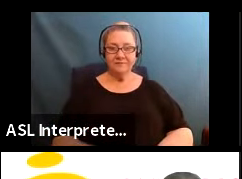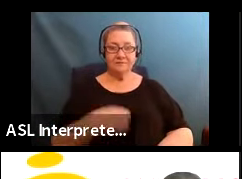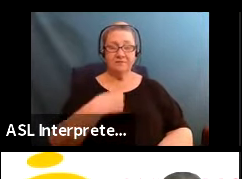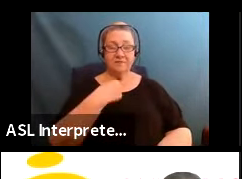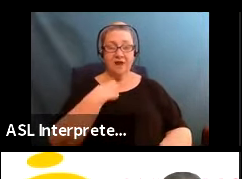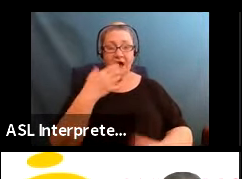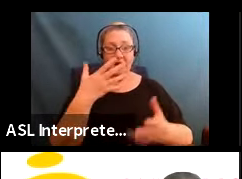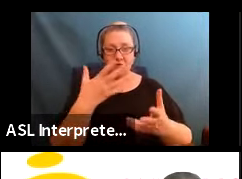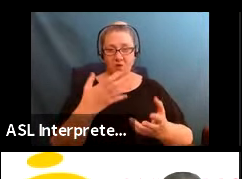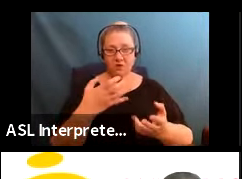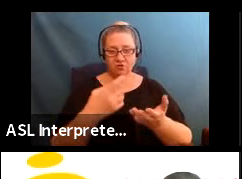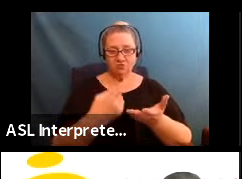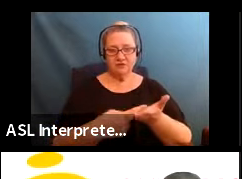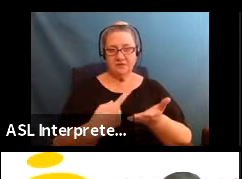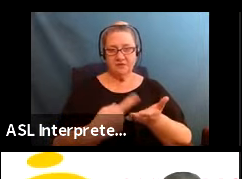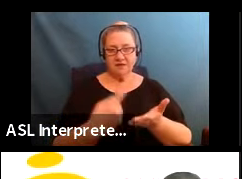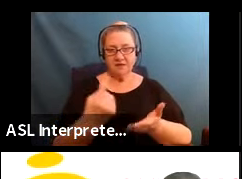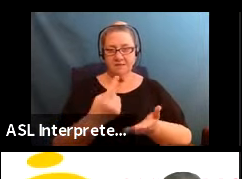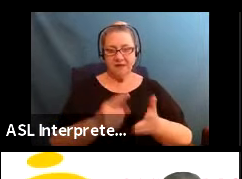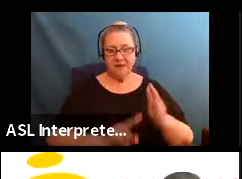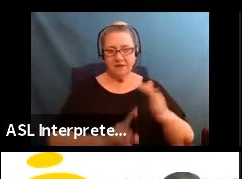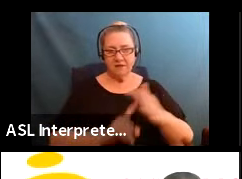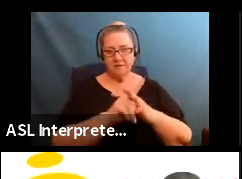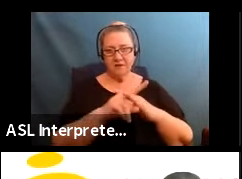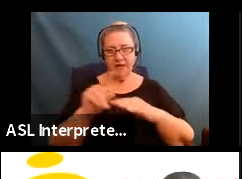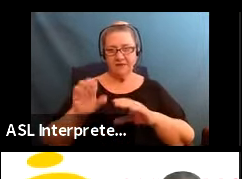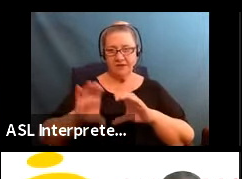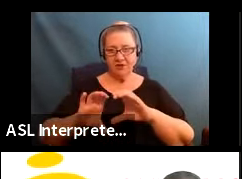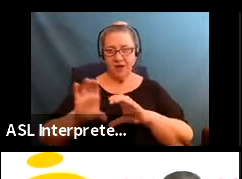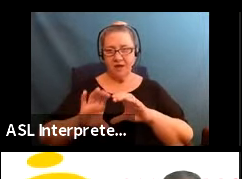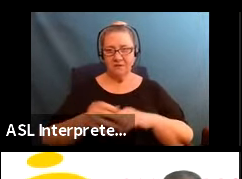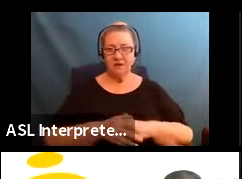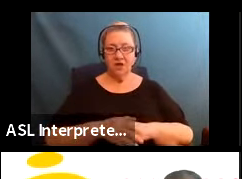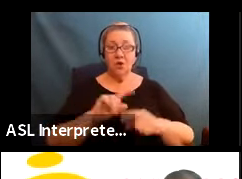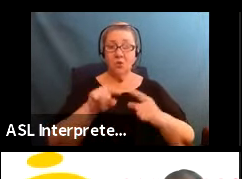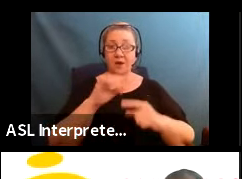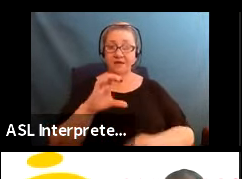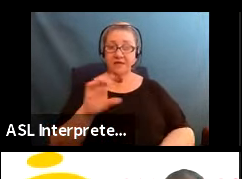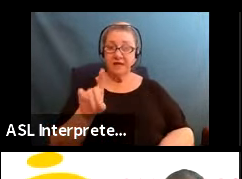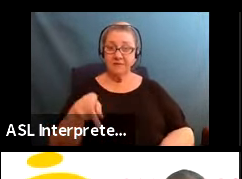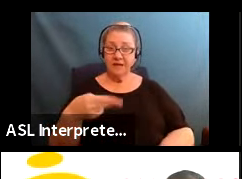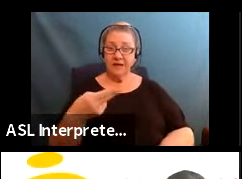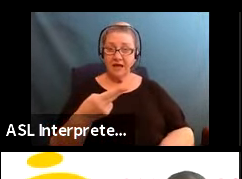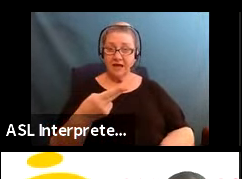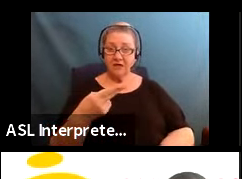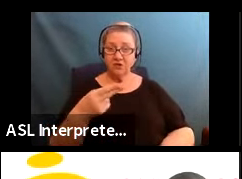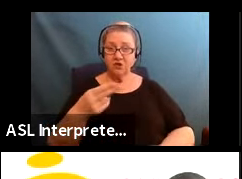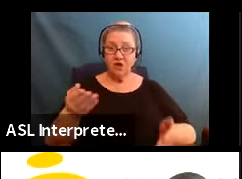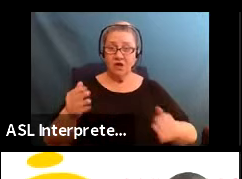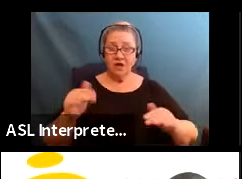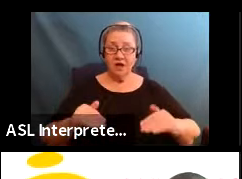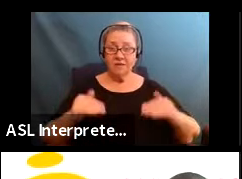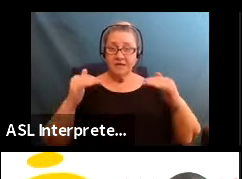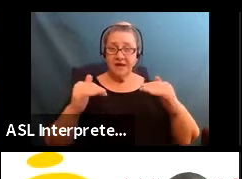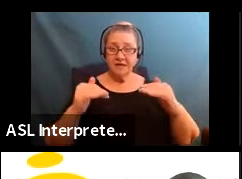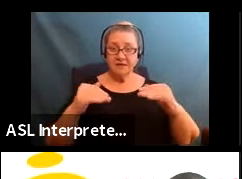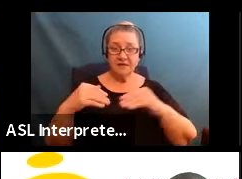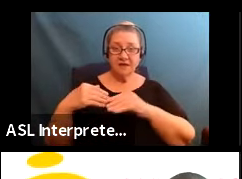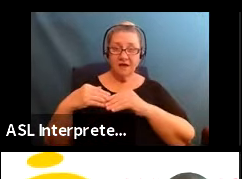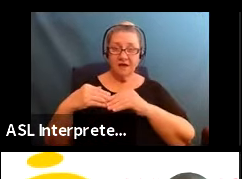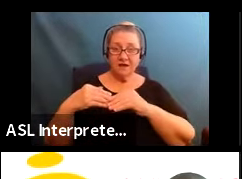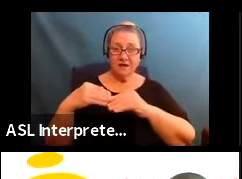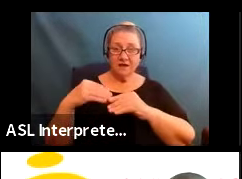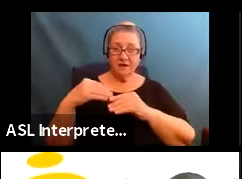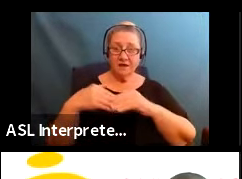in the chat. There was a request that when CDPH updates guidelines, if that could be sent out to this group.